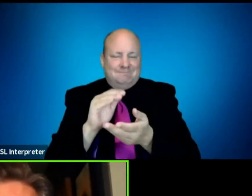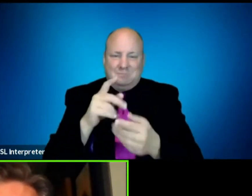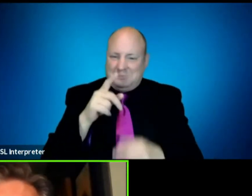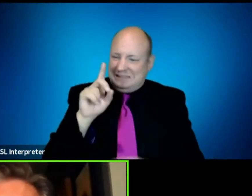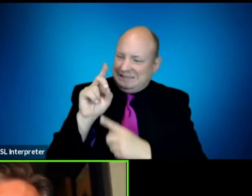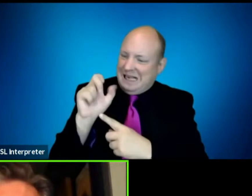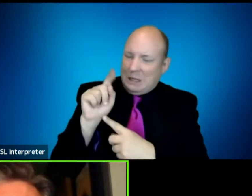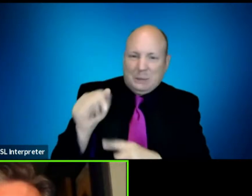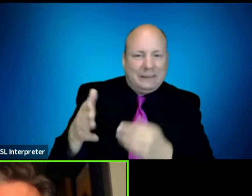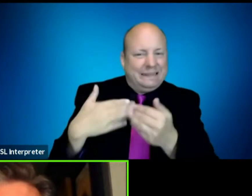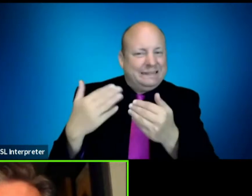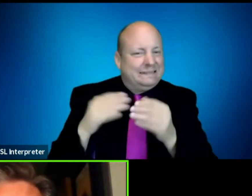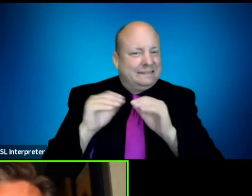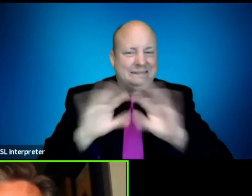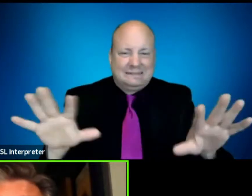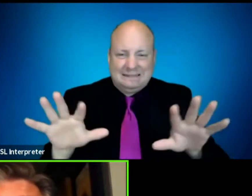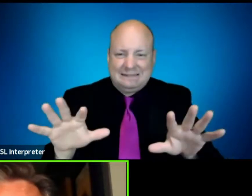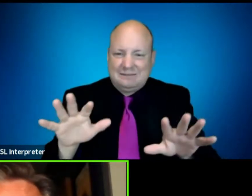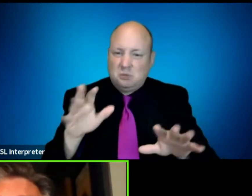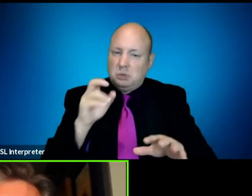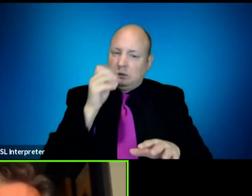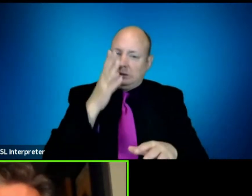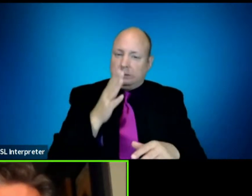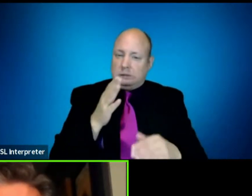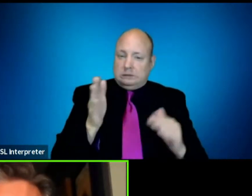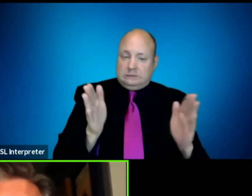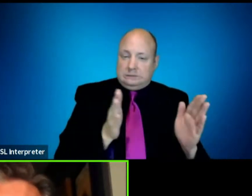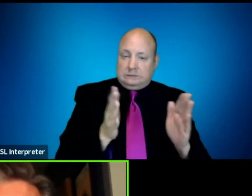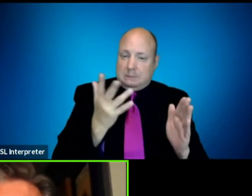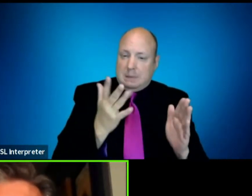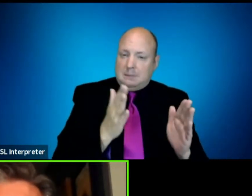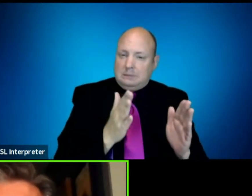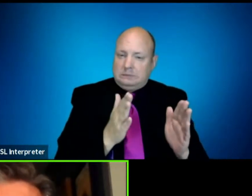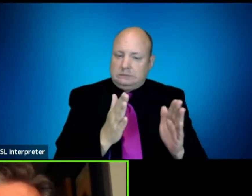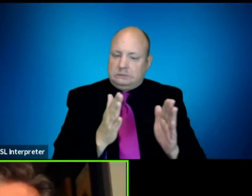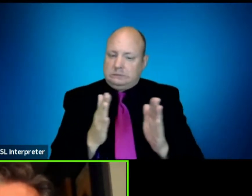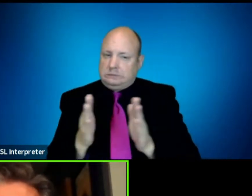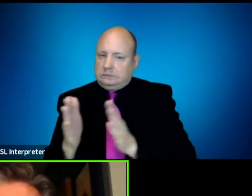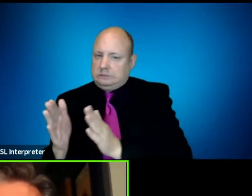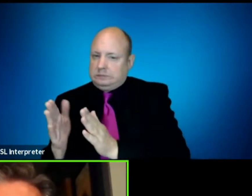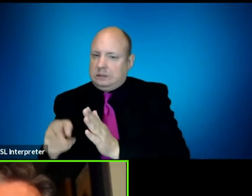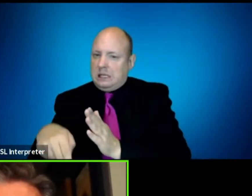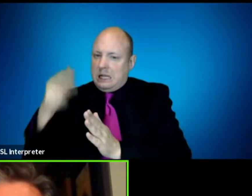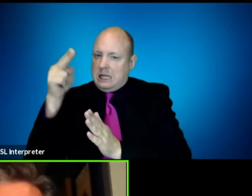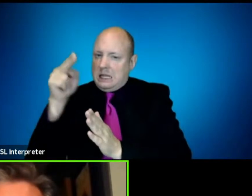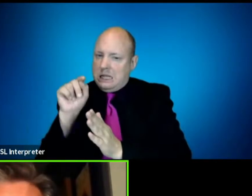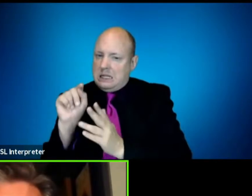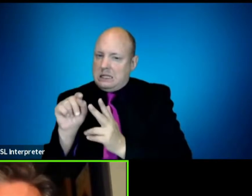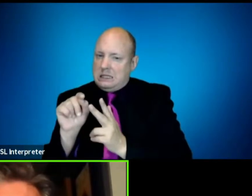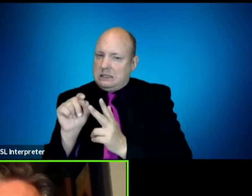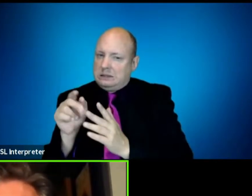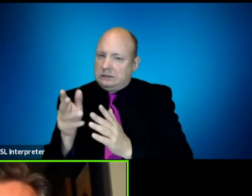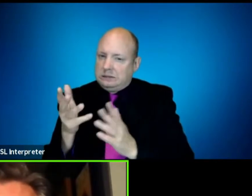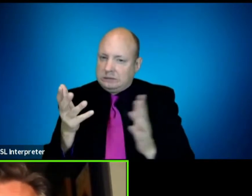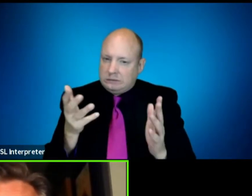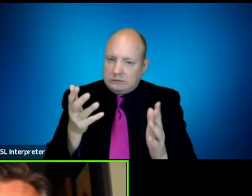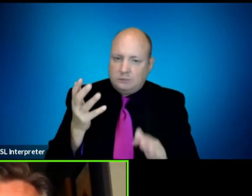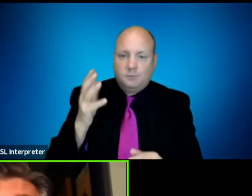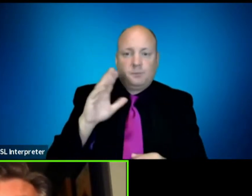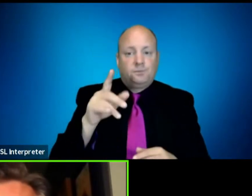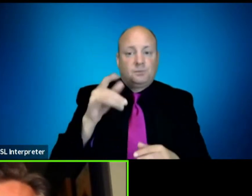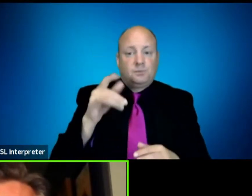people when we can't definitively say these 3 students were the only ones within 6 feet of this person for 15 or more